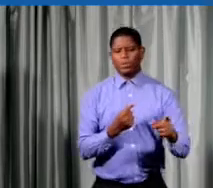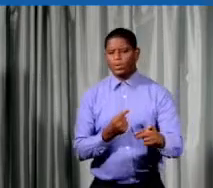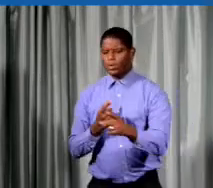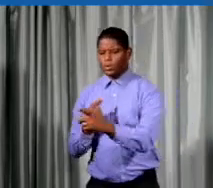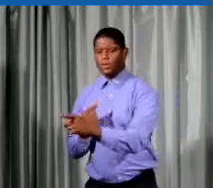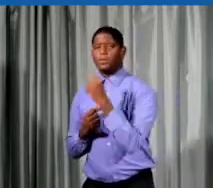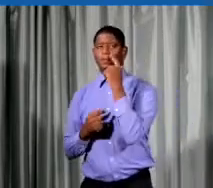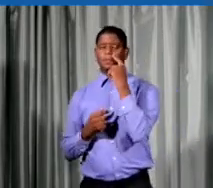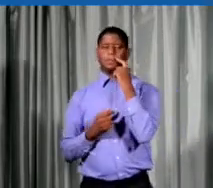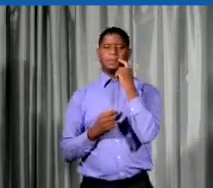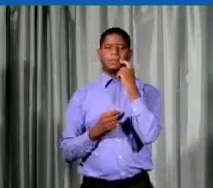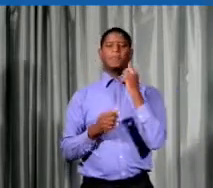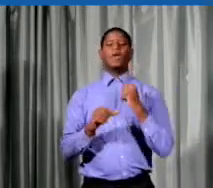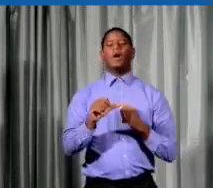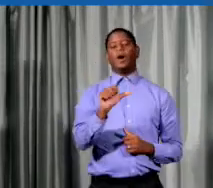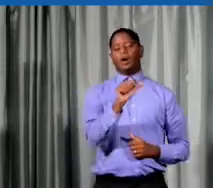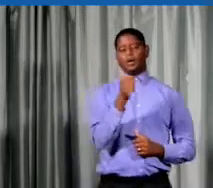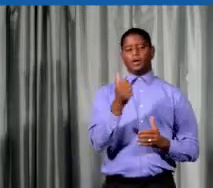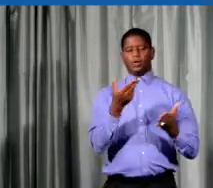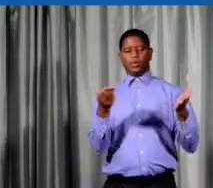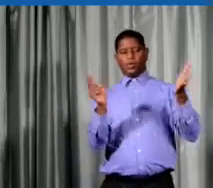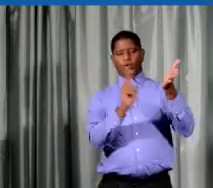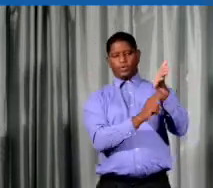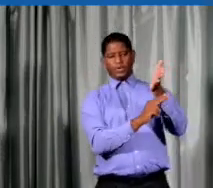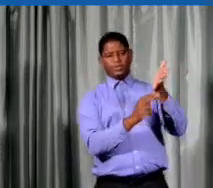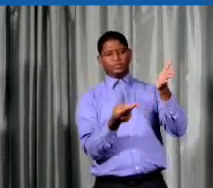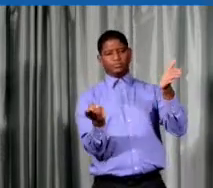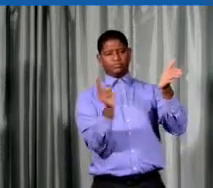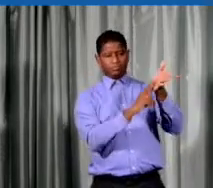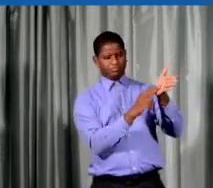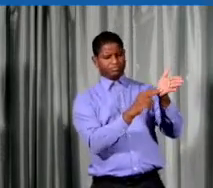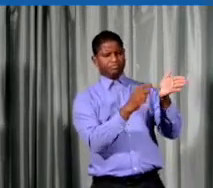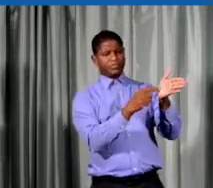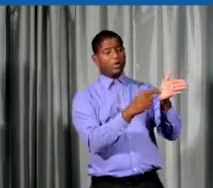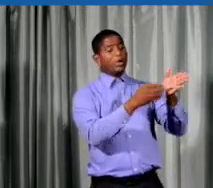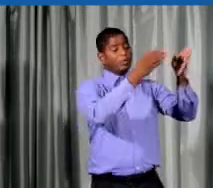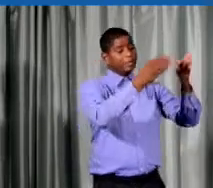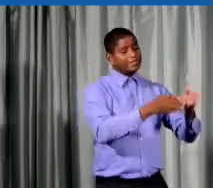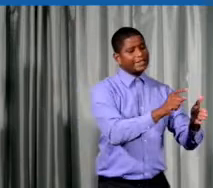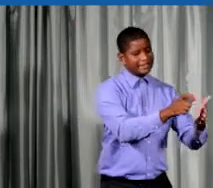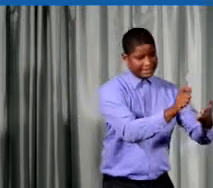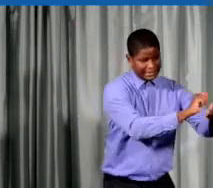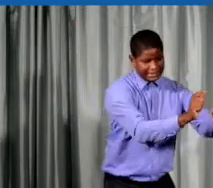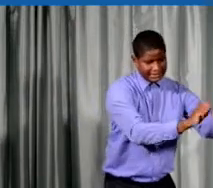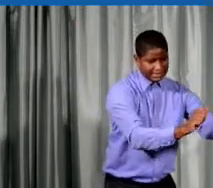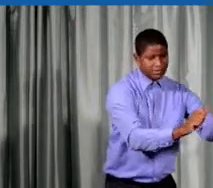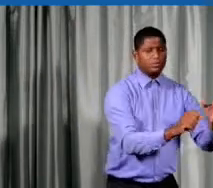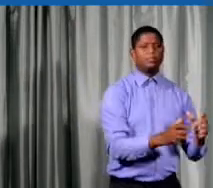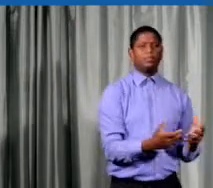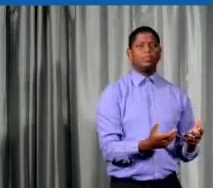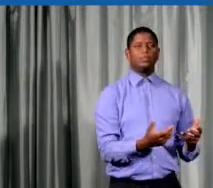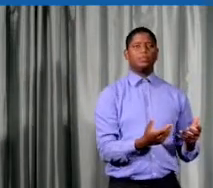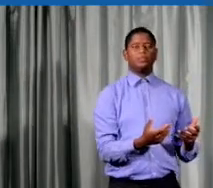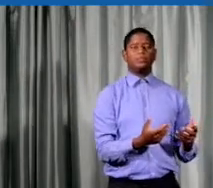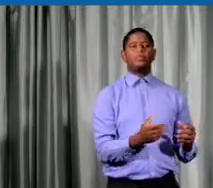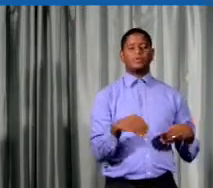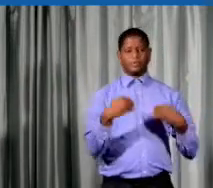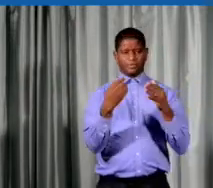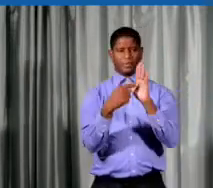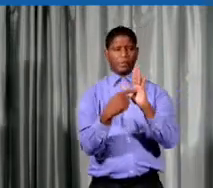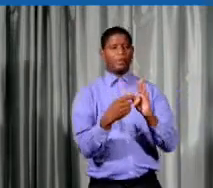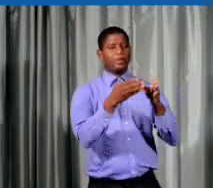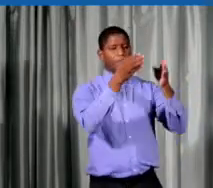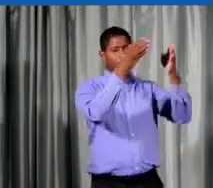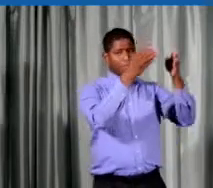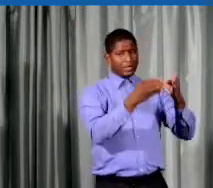Authorization, somebody else is your cashier. You need authorizations. This is the part where we're speaking